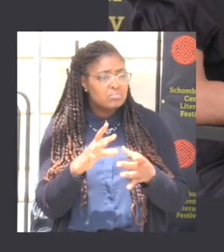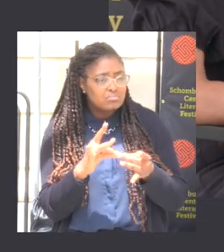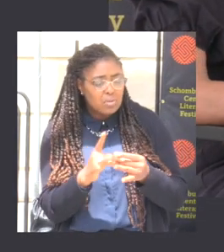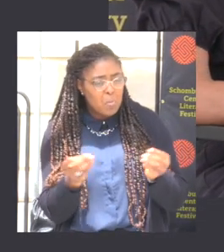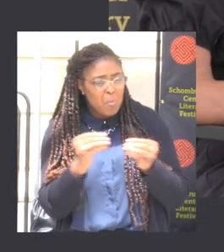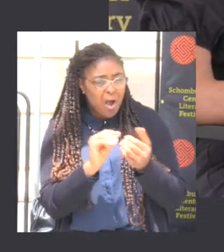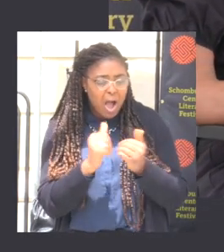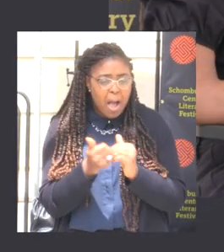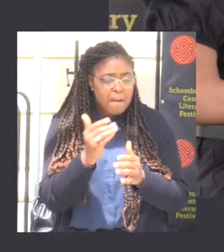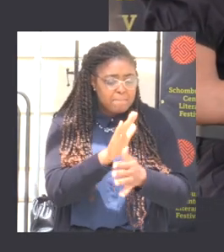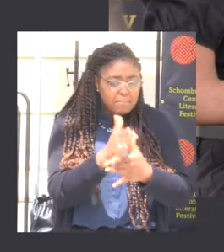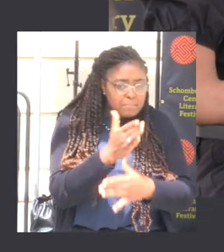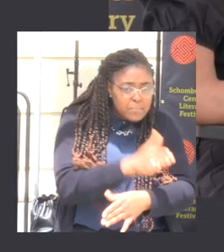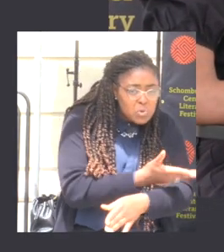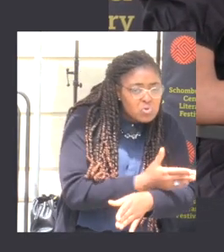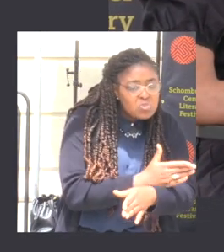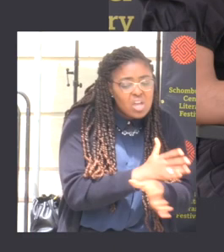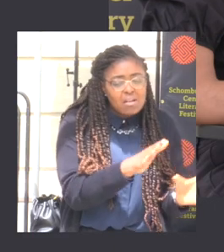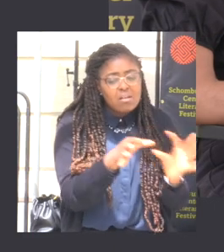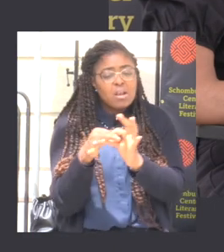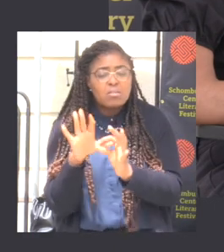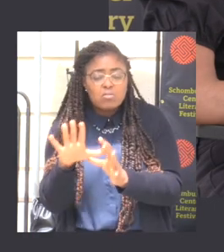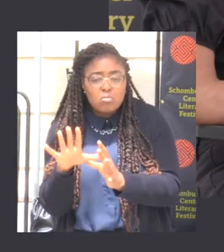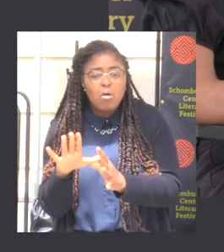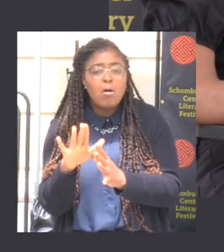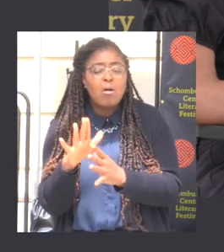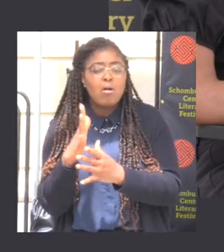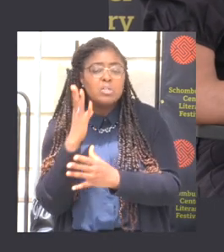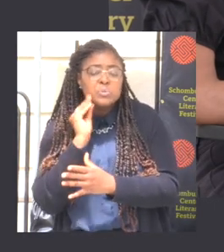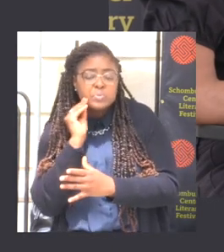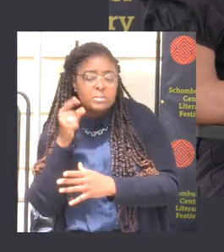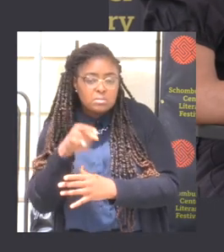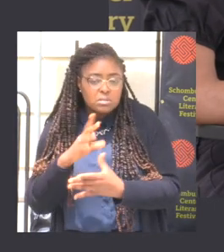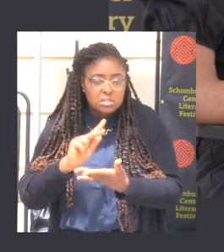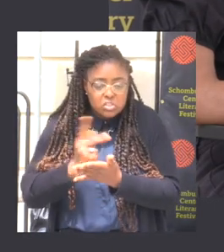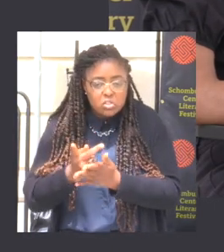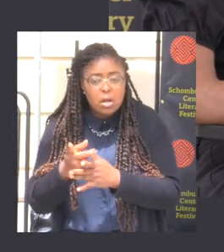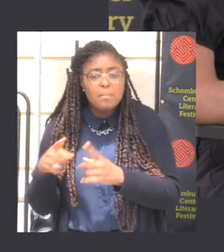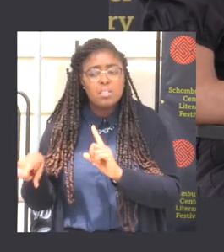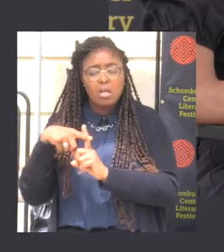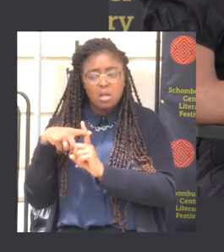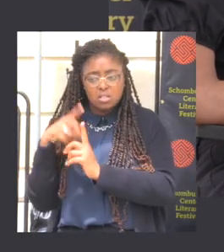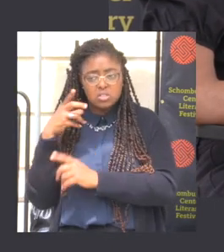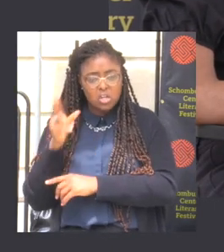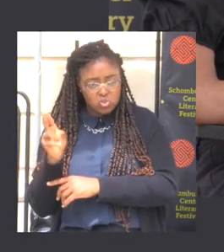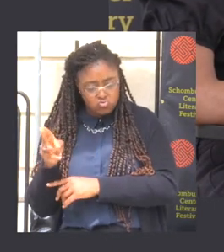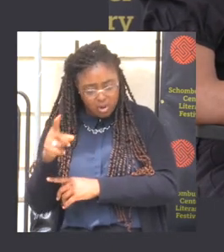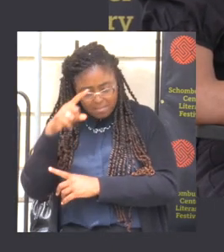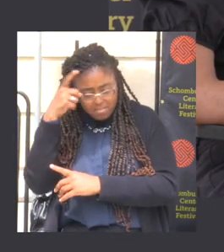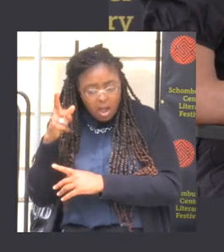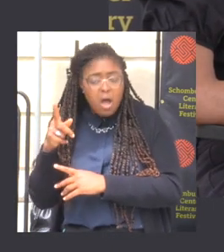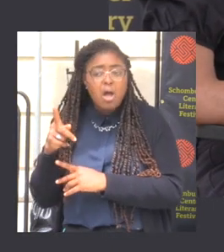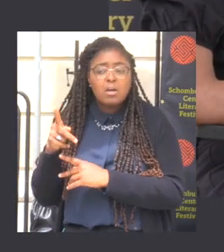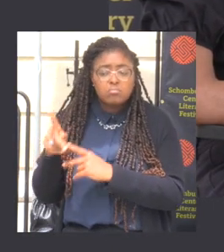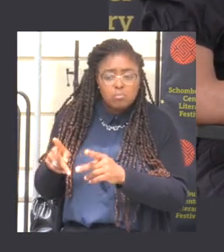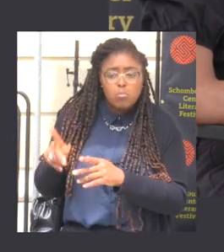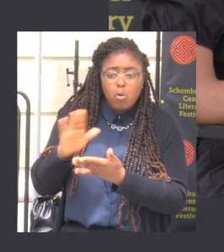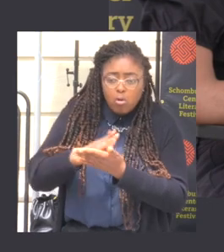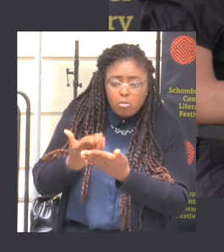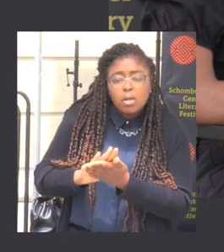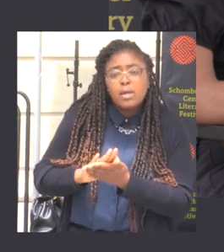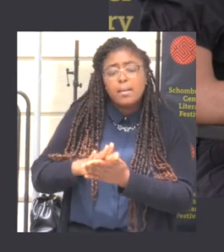intertwined with your experience in the kitchen and also the history of black people cooking, black culture in the kitchen,